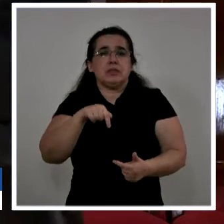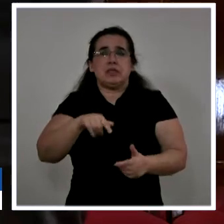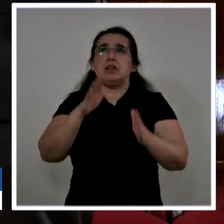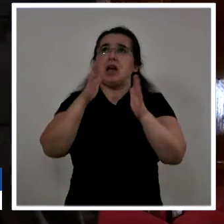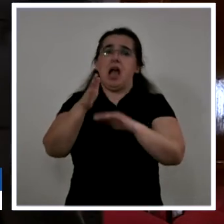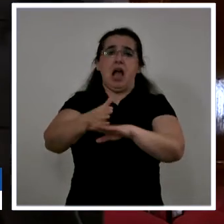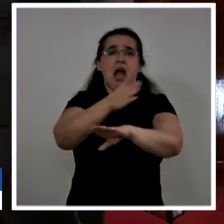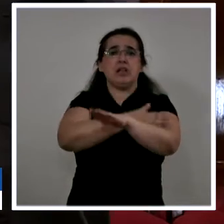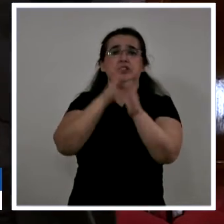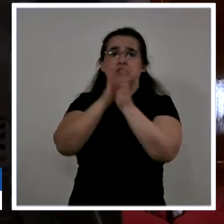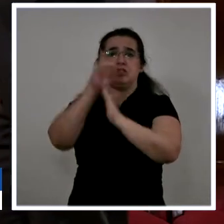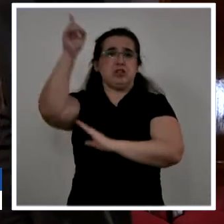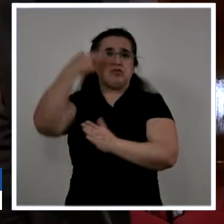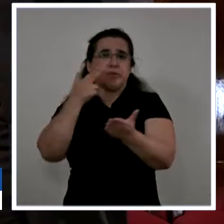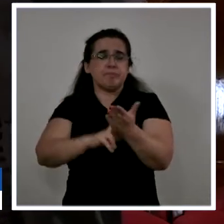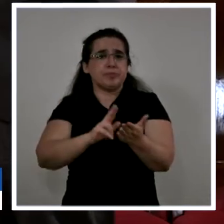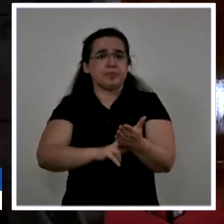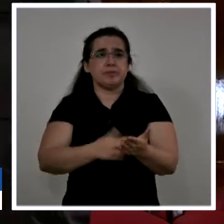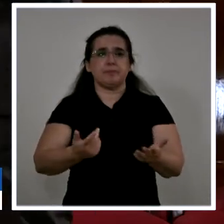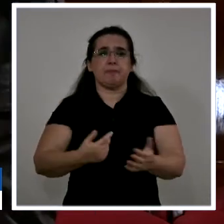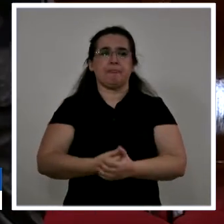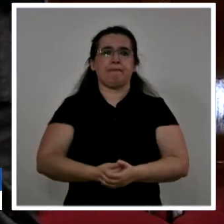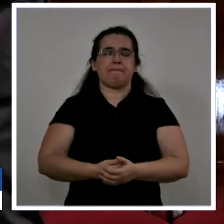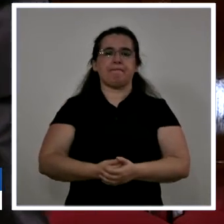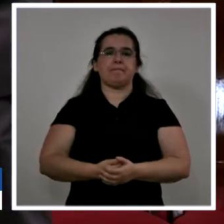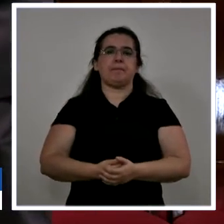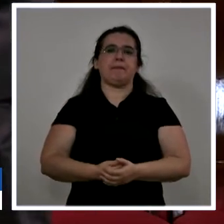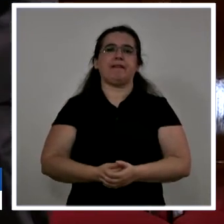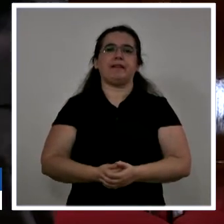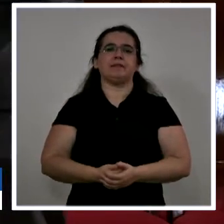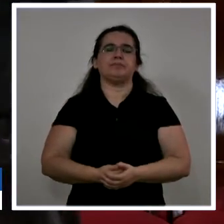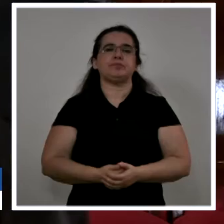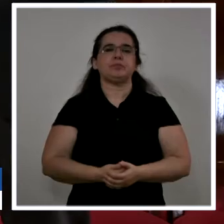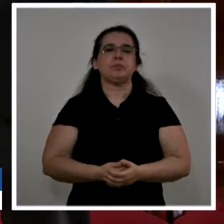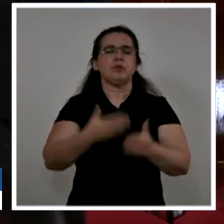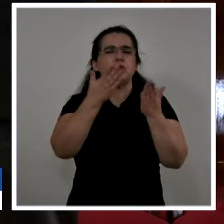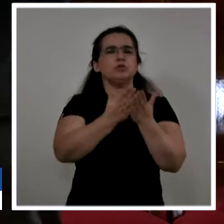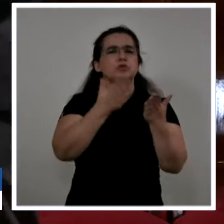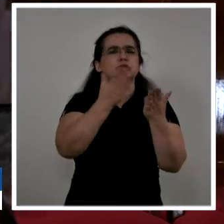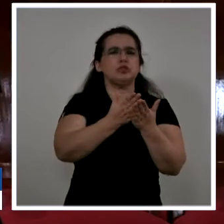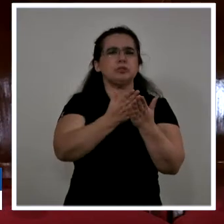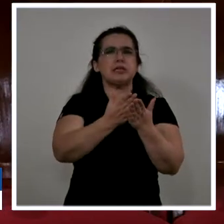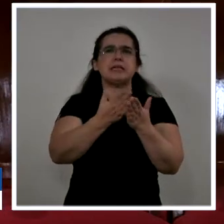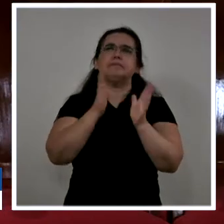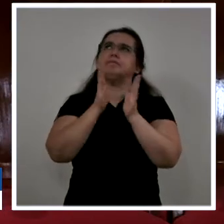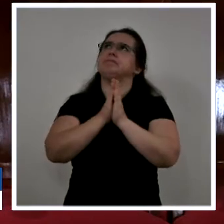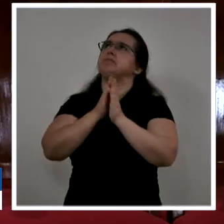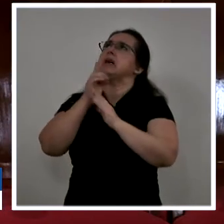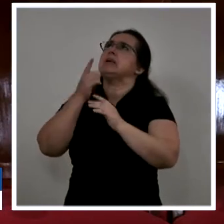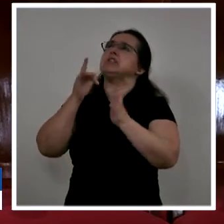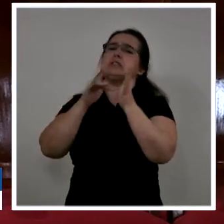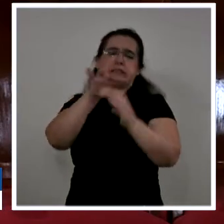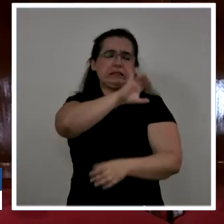na carne. The study of the incarnation of Christ is a fruitful field. O estudo da encarnação de Cristo é uma